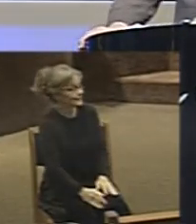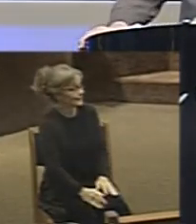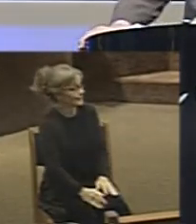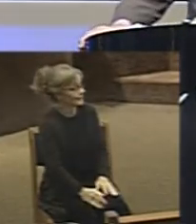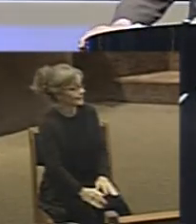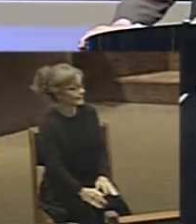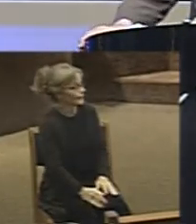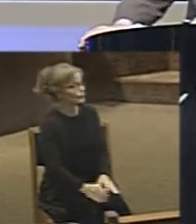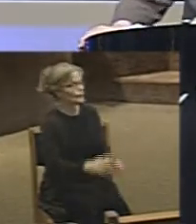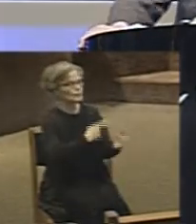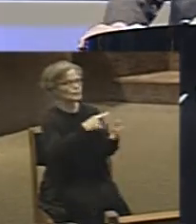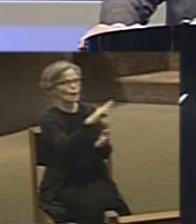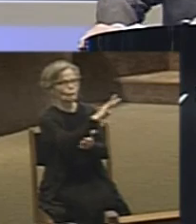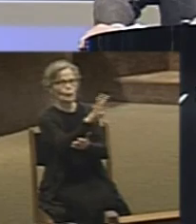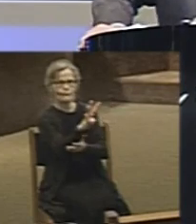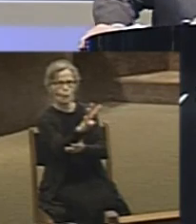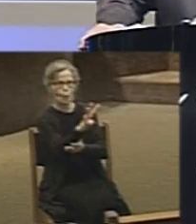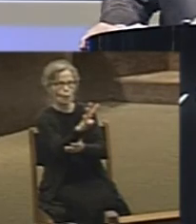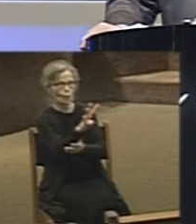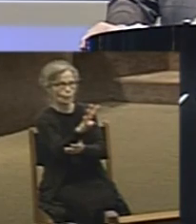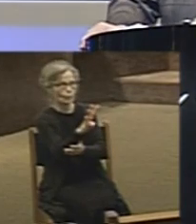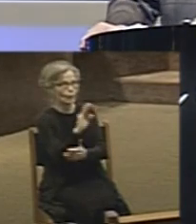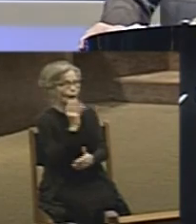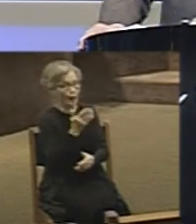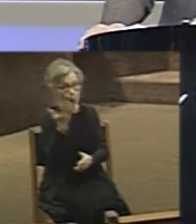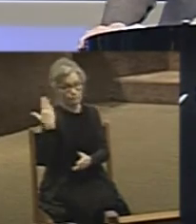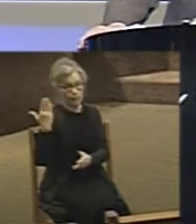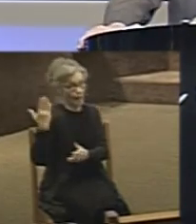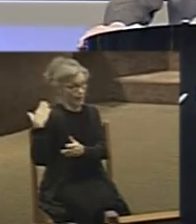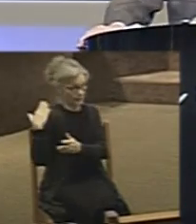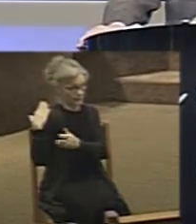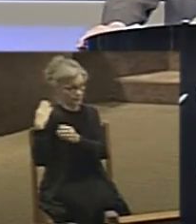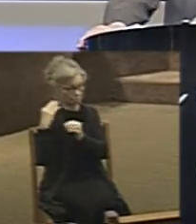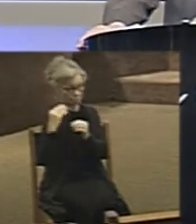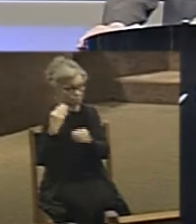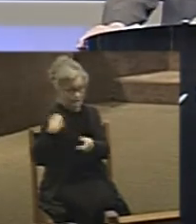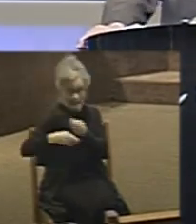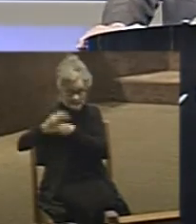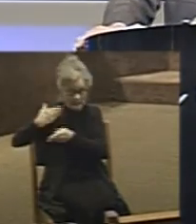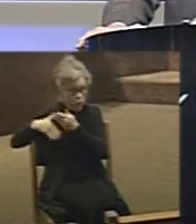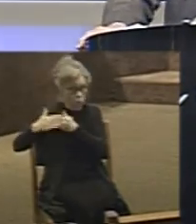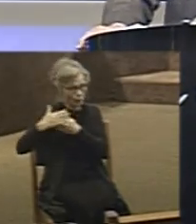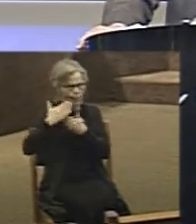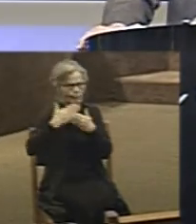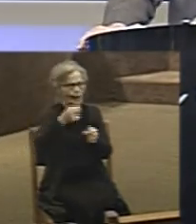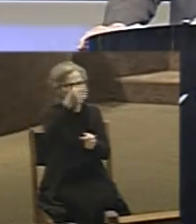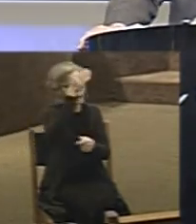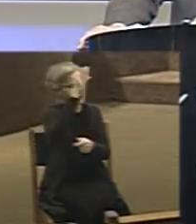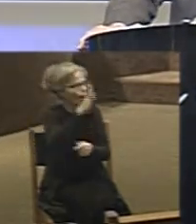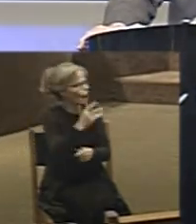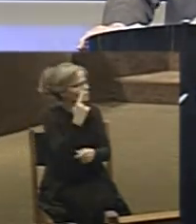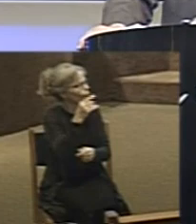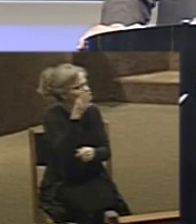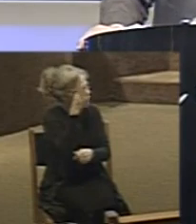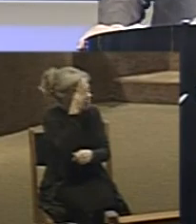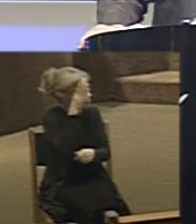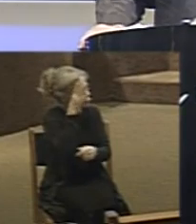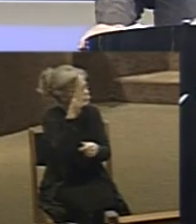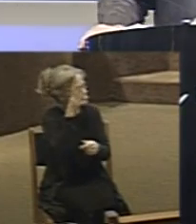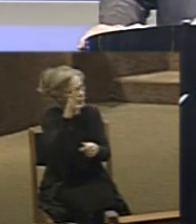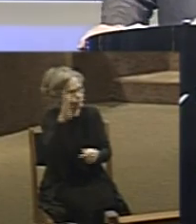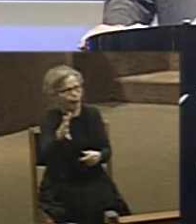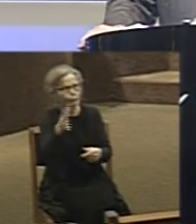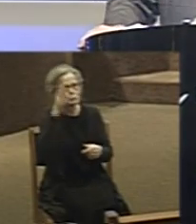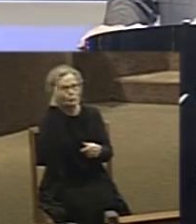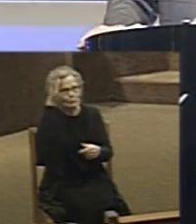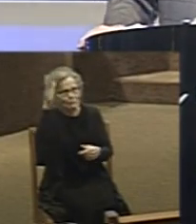fathers, Psalm 44:1, our fathers have told us. Thank God for fathers. Hey, you can't determine what your kids do. You